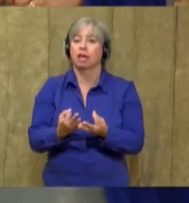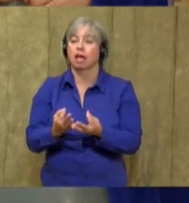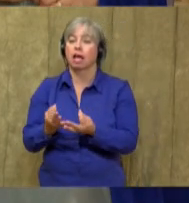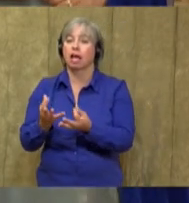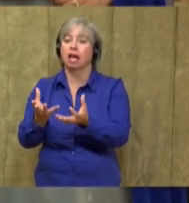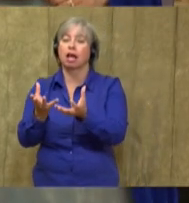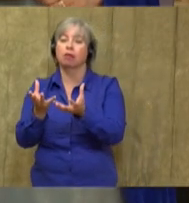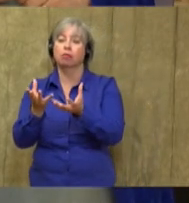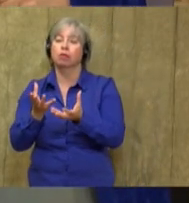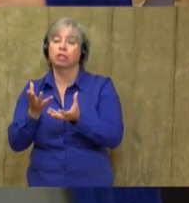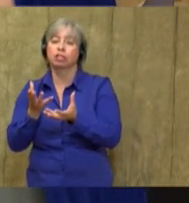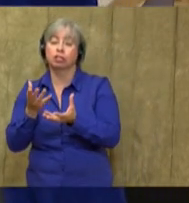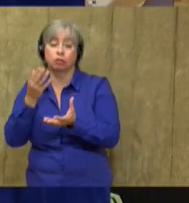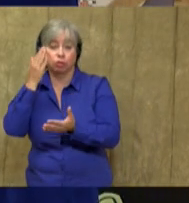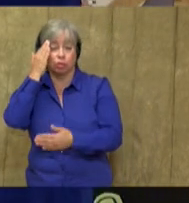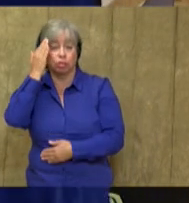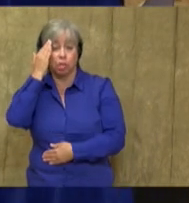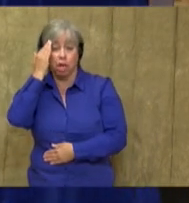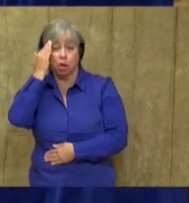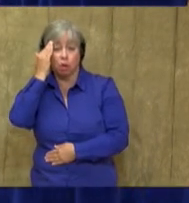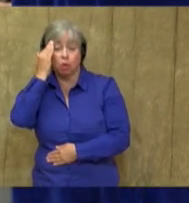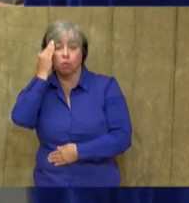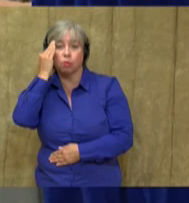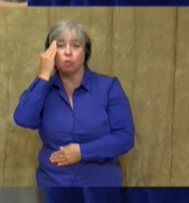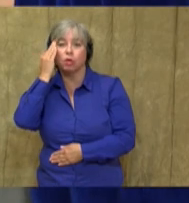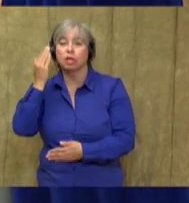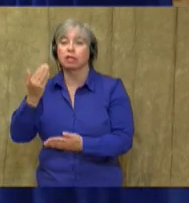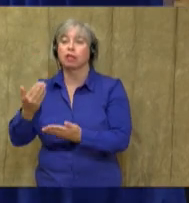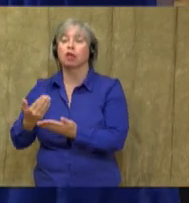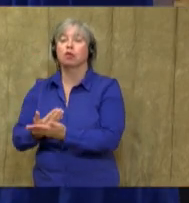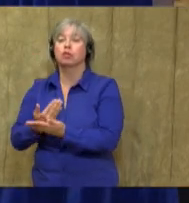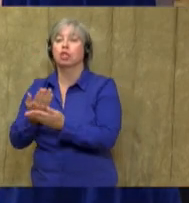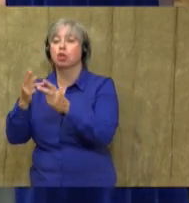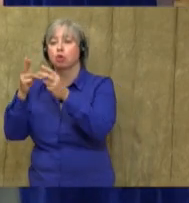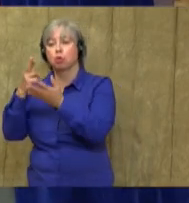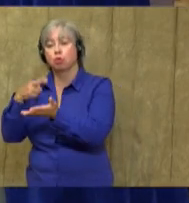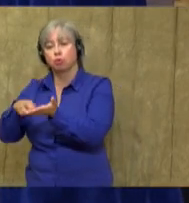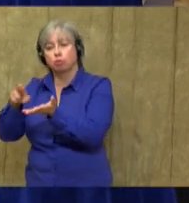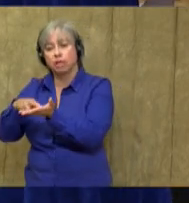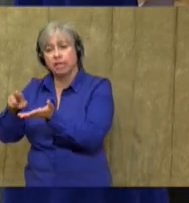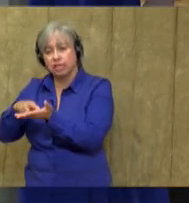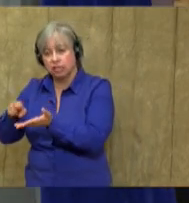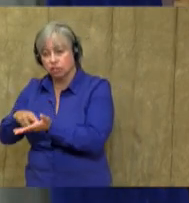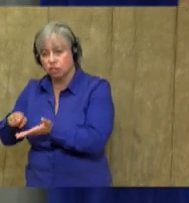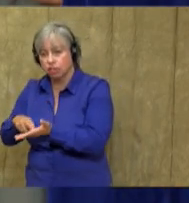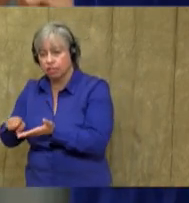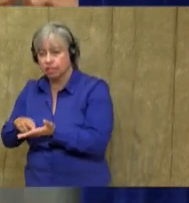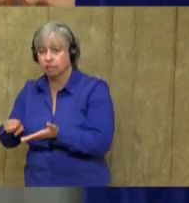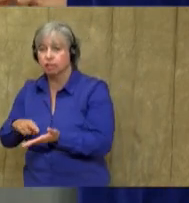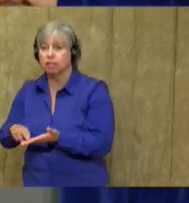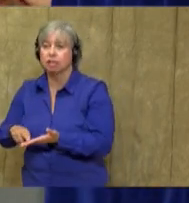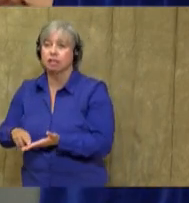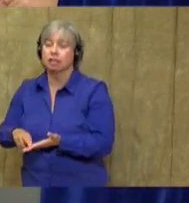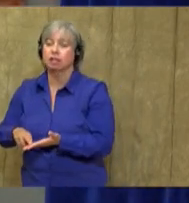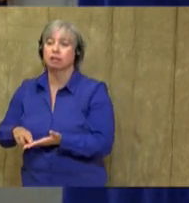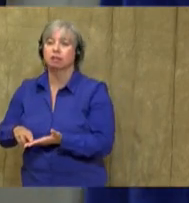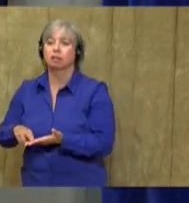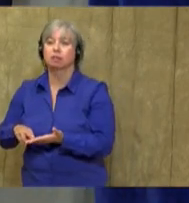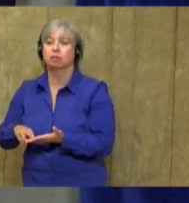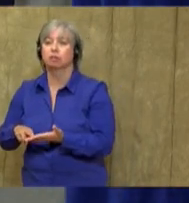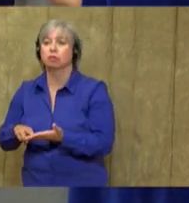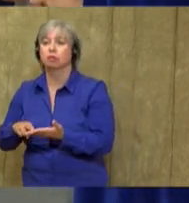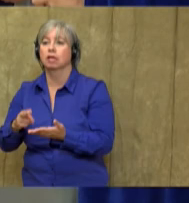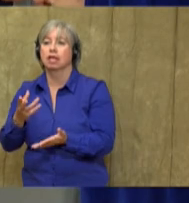we study ancient history. There's a modern research by Italian economists that points out this extraordinary fact.